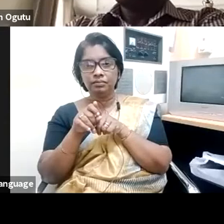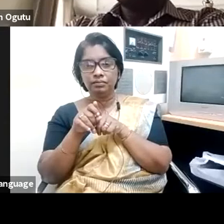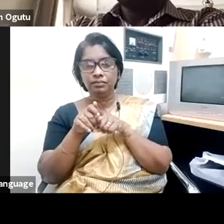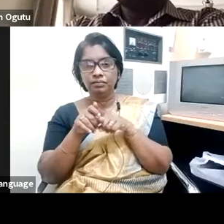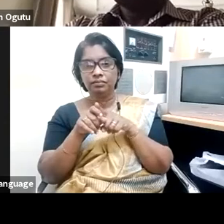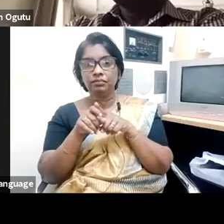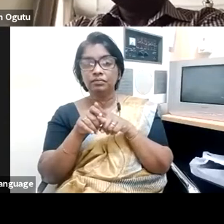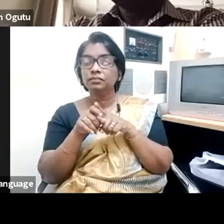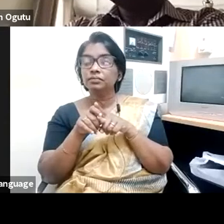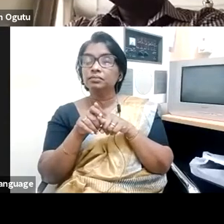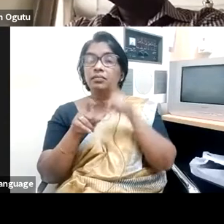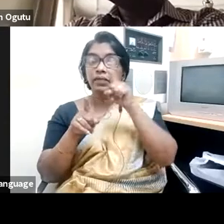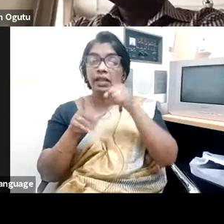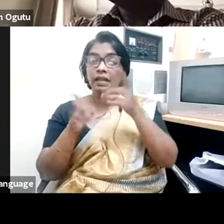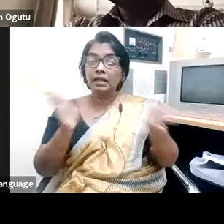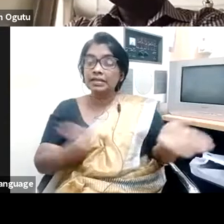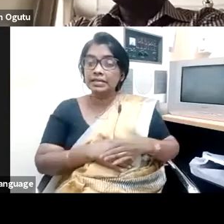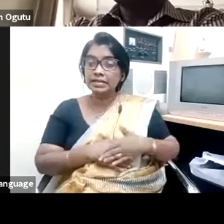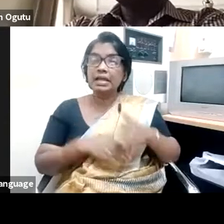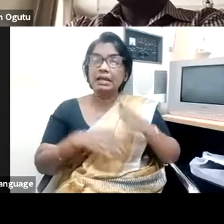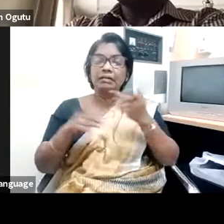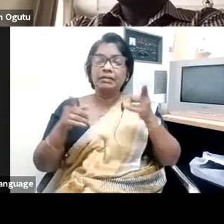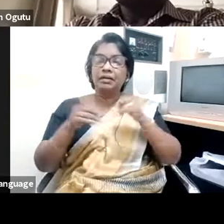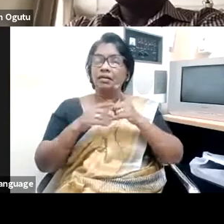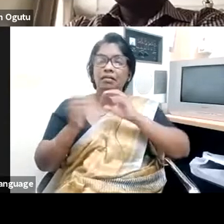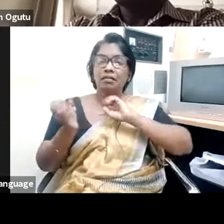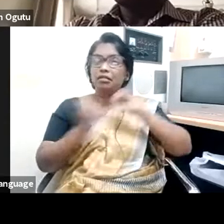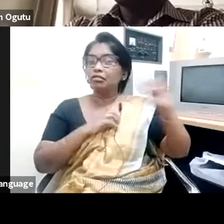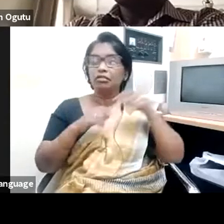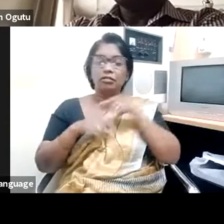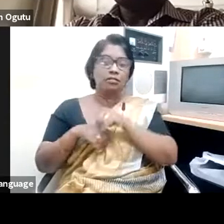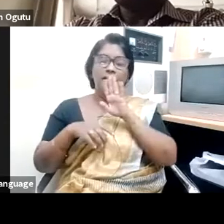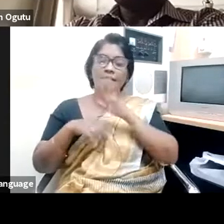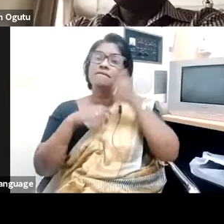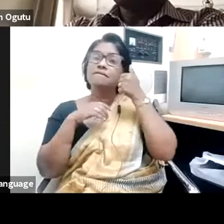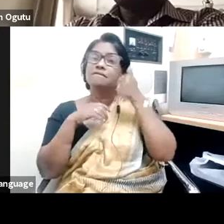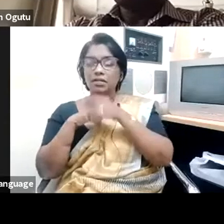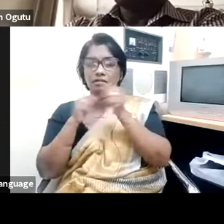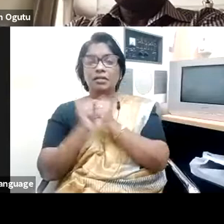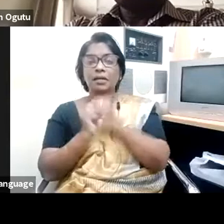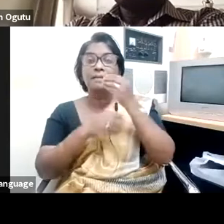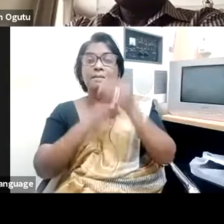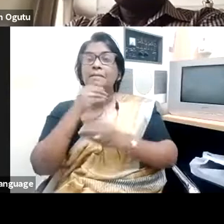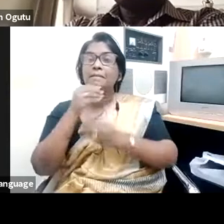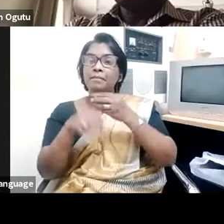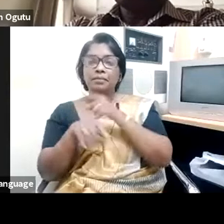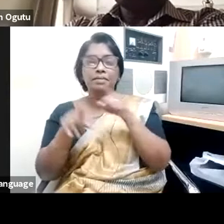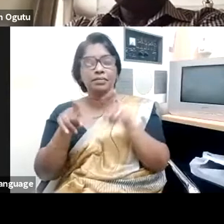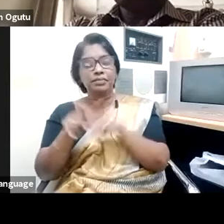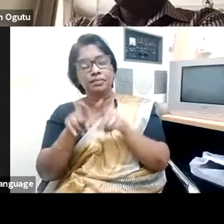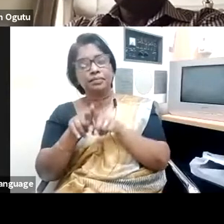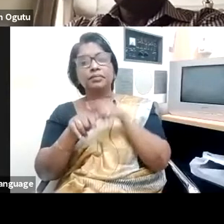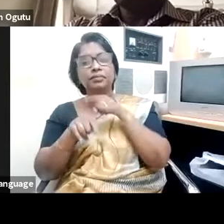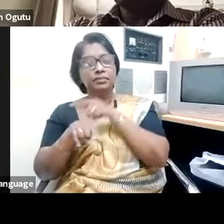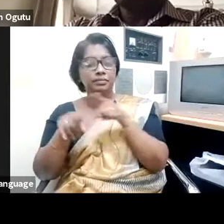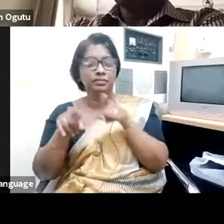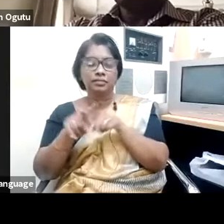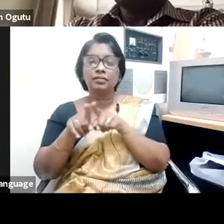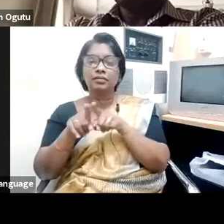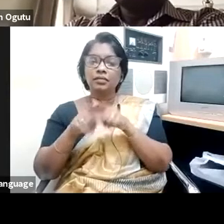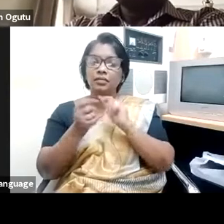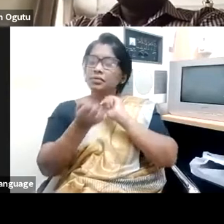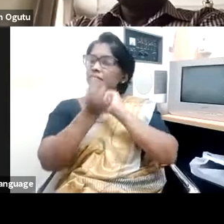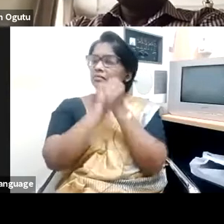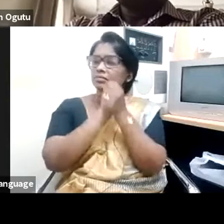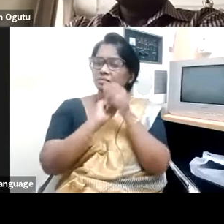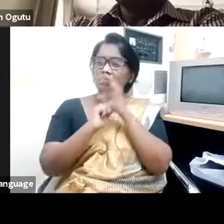improve the sustainability profile of those products. Yes, so we really need both breakthrough initiatives as well as continued improvement of well-traditional